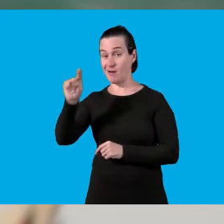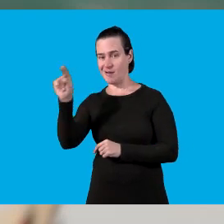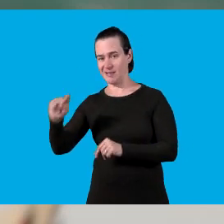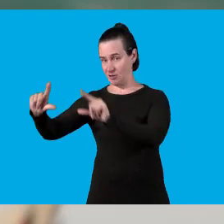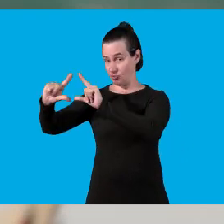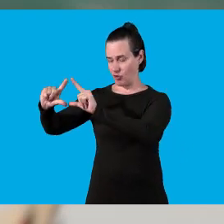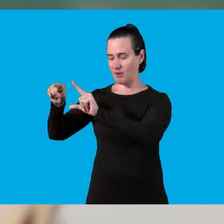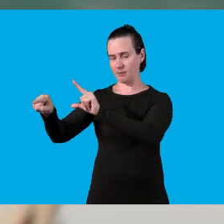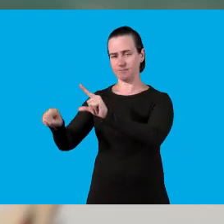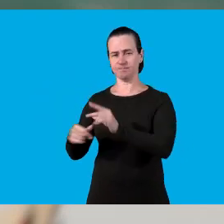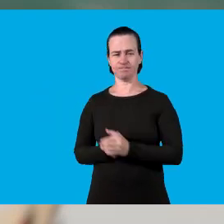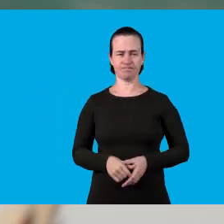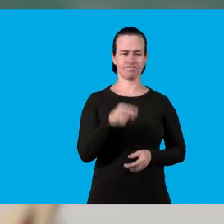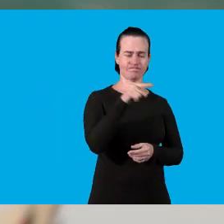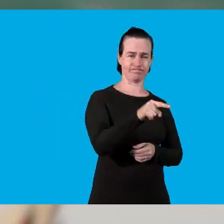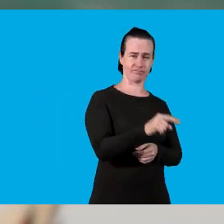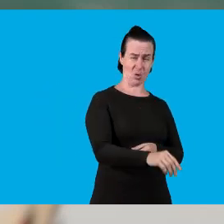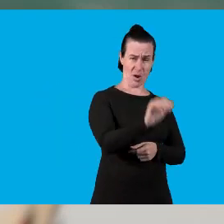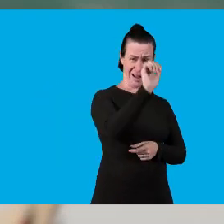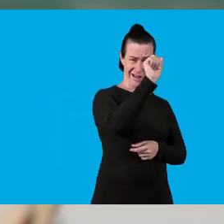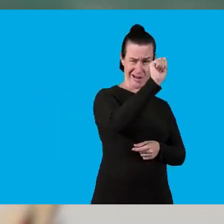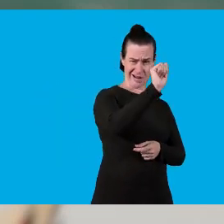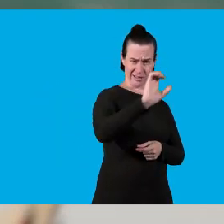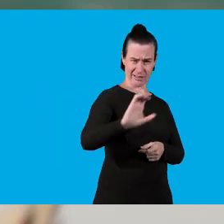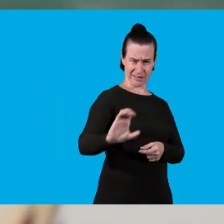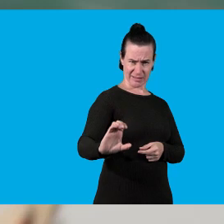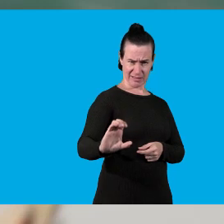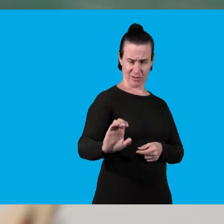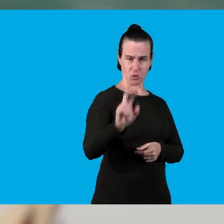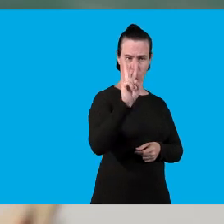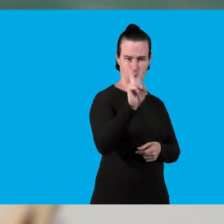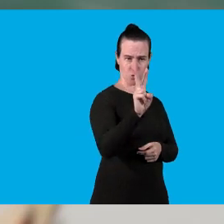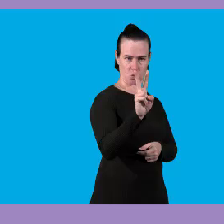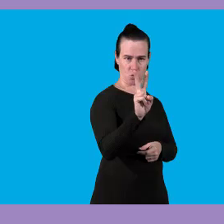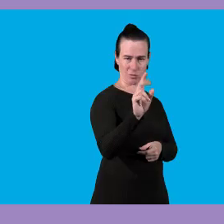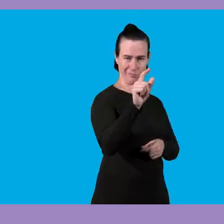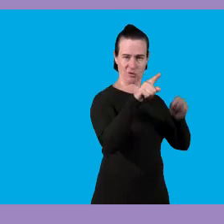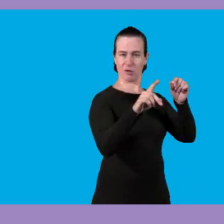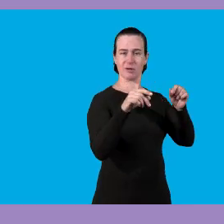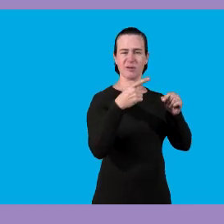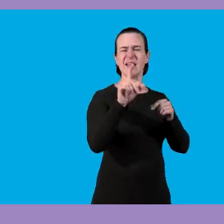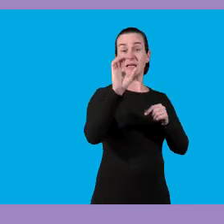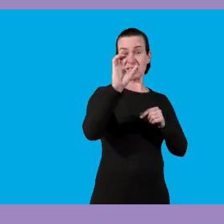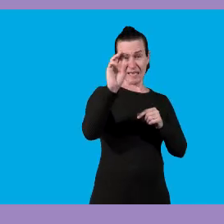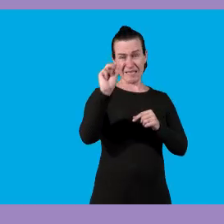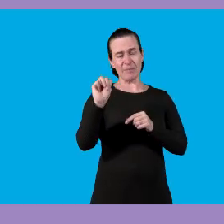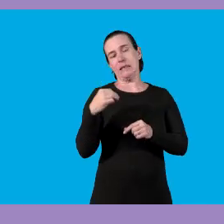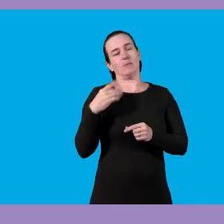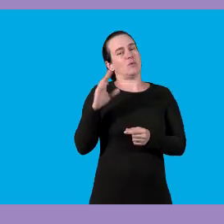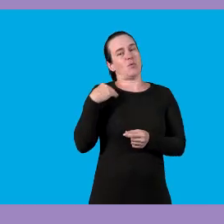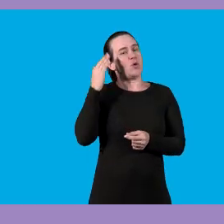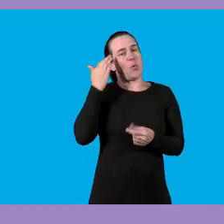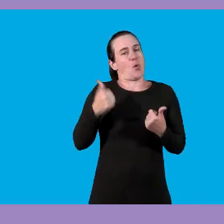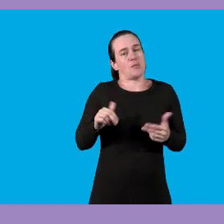Looking at the 2 triangles, you would see that AC has 2 units. We don't say centimeters unless they give